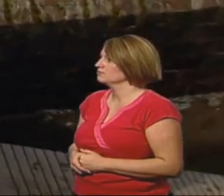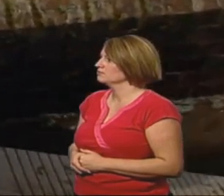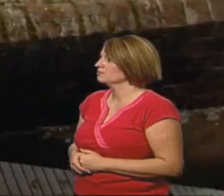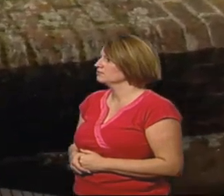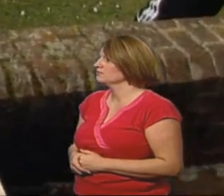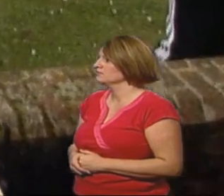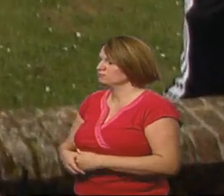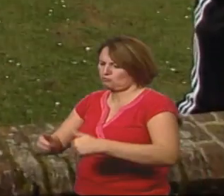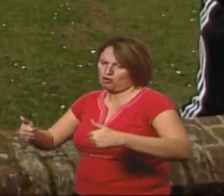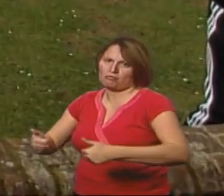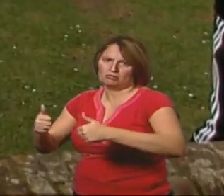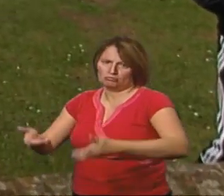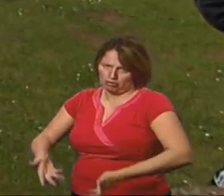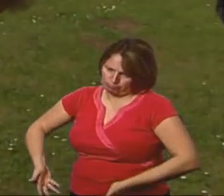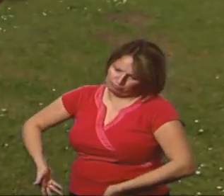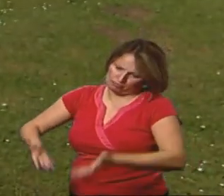You gonna bottle off?